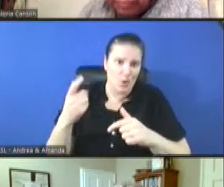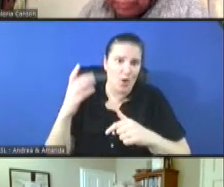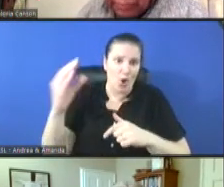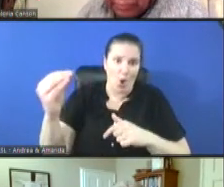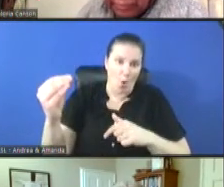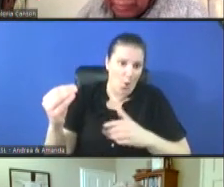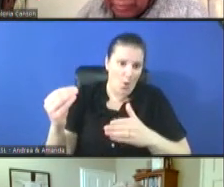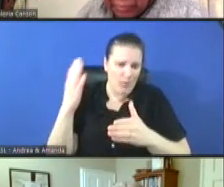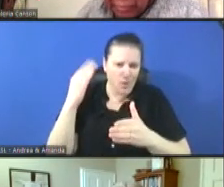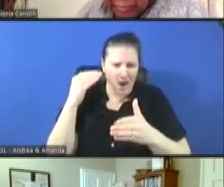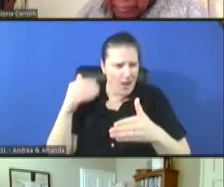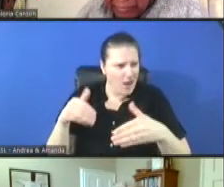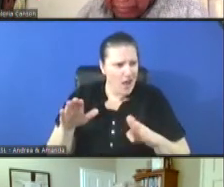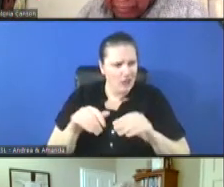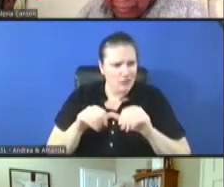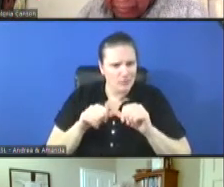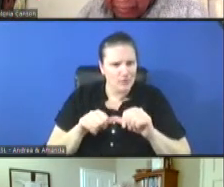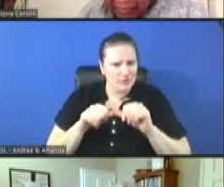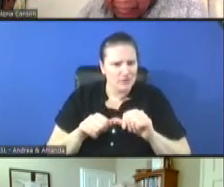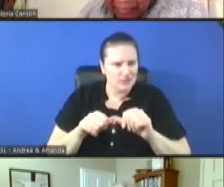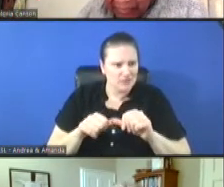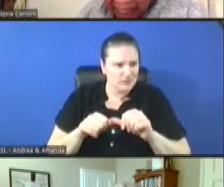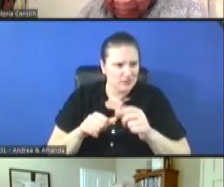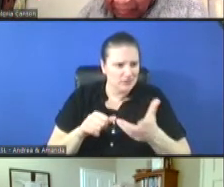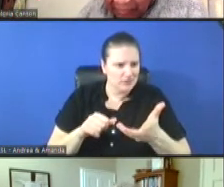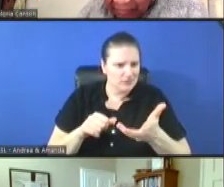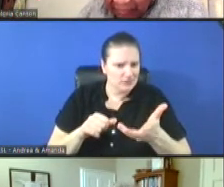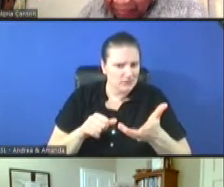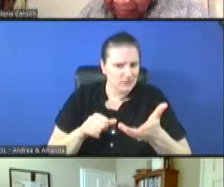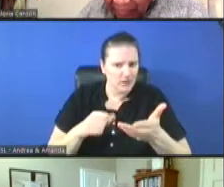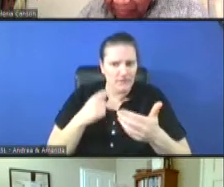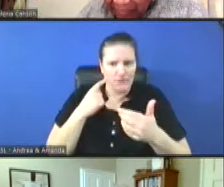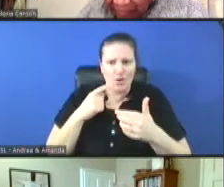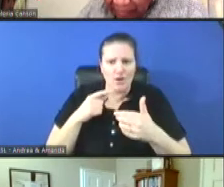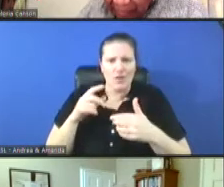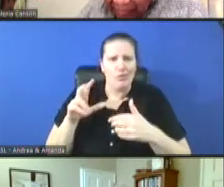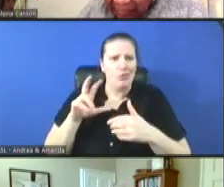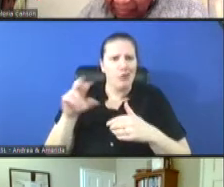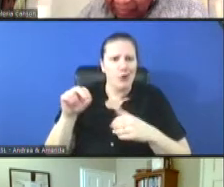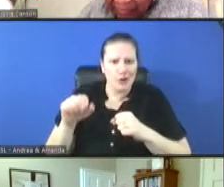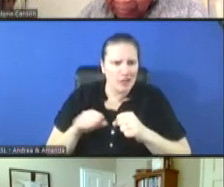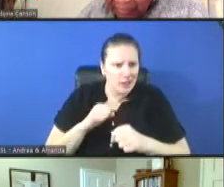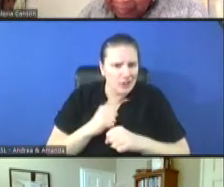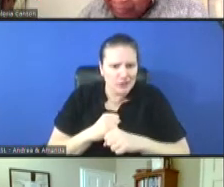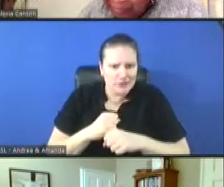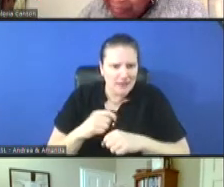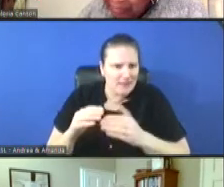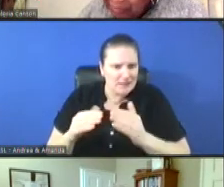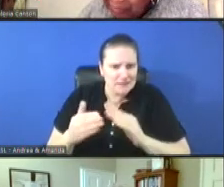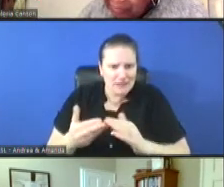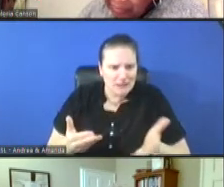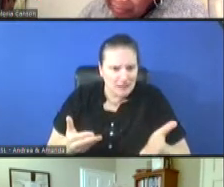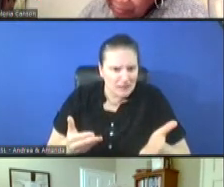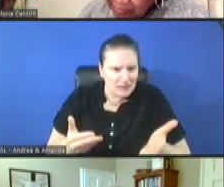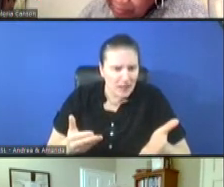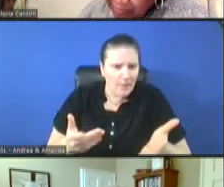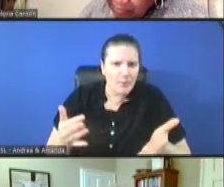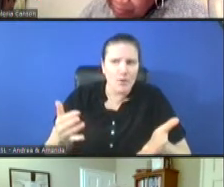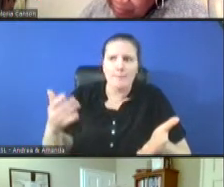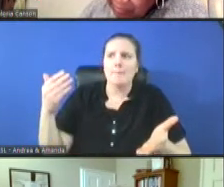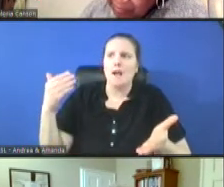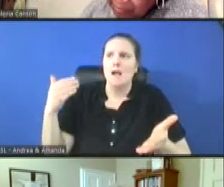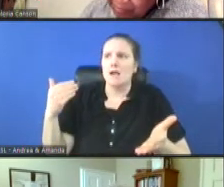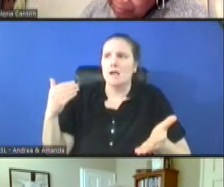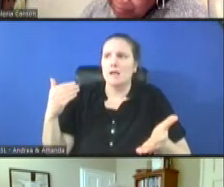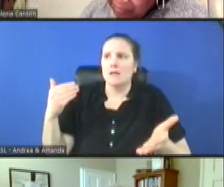has it been allowed to persist for at the very least 30 something years here in the city? I mean, I'm going back to when